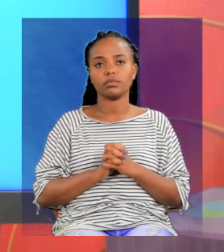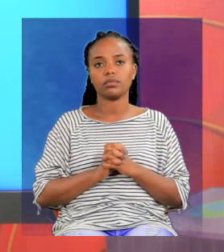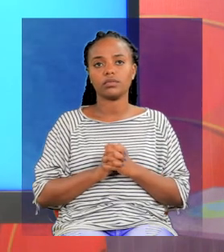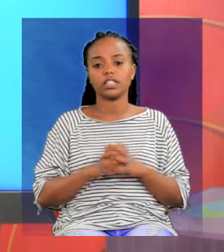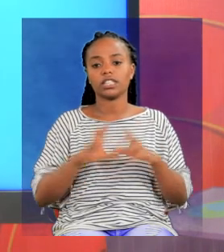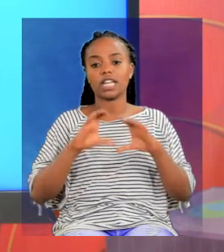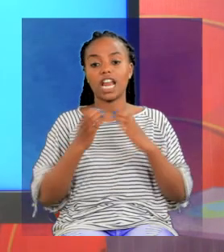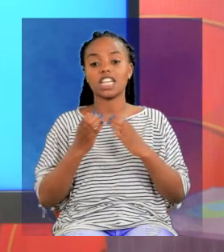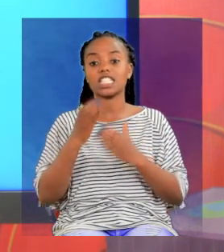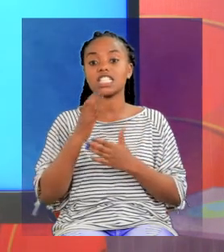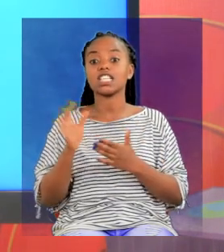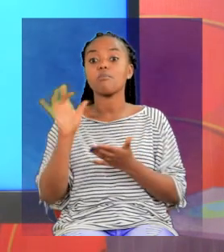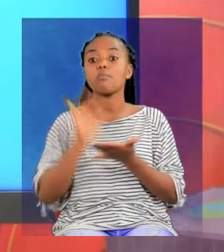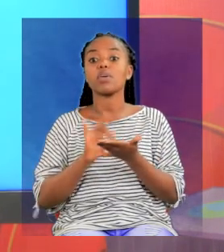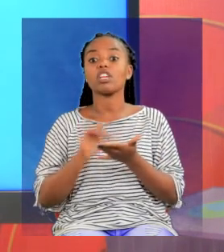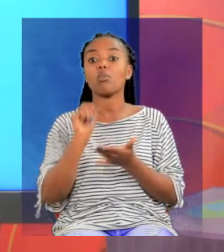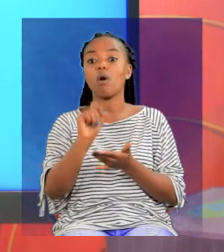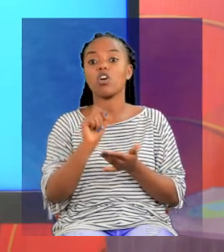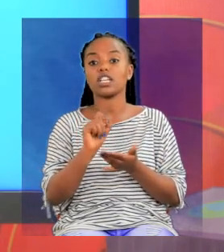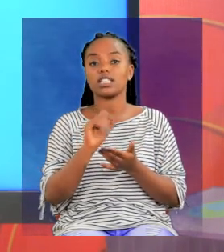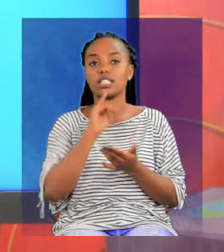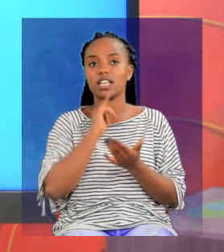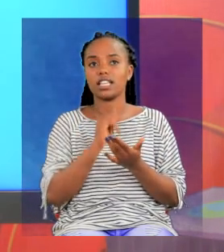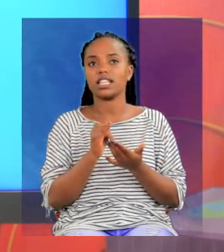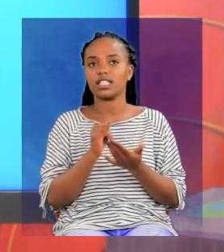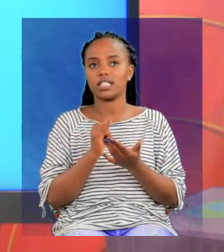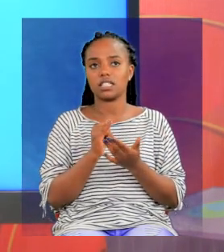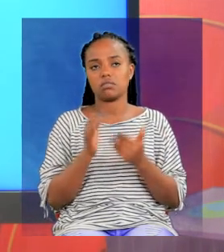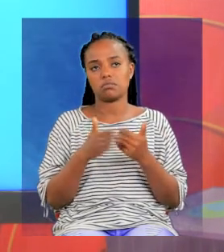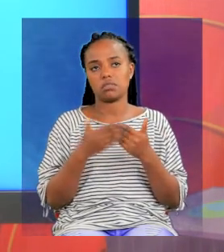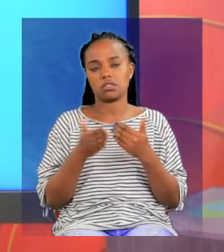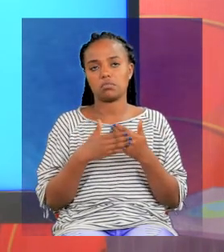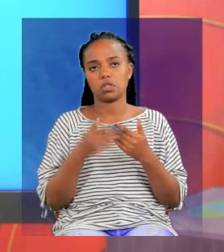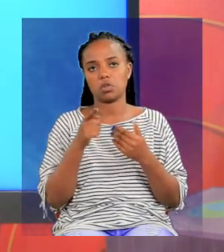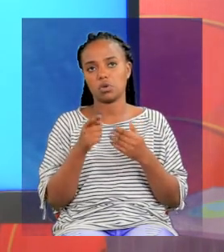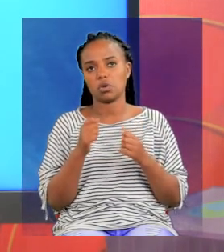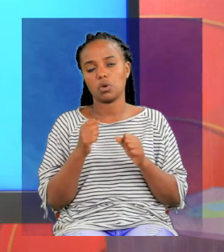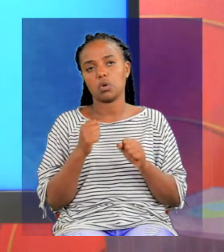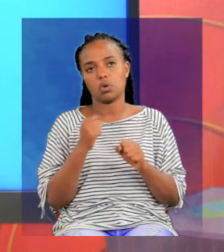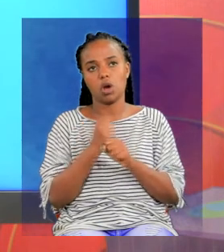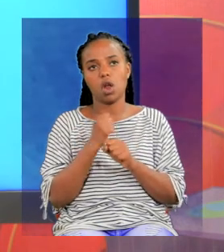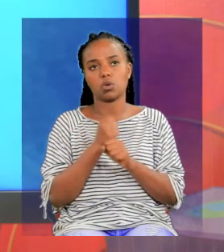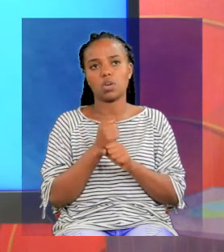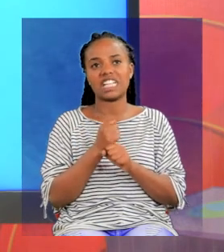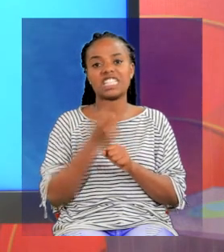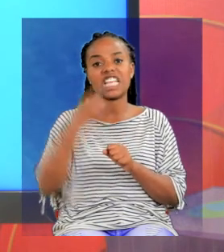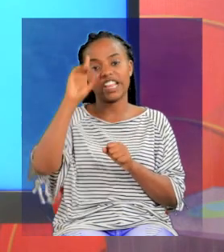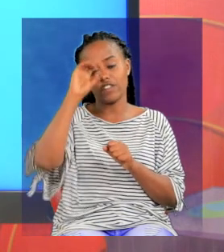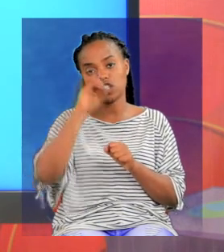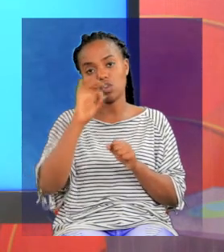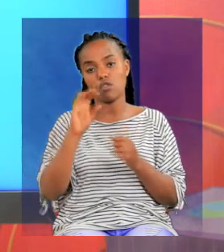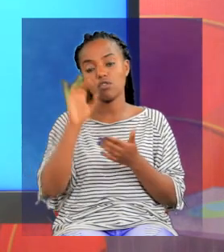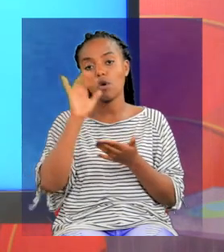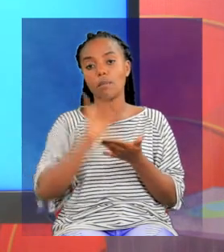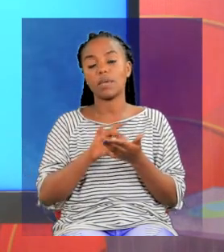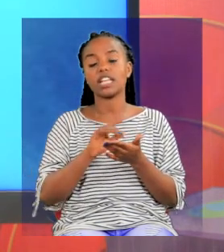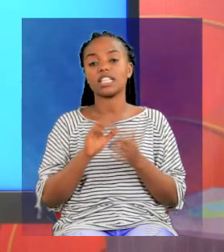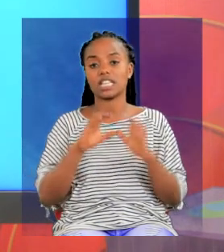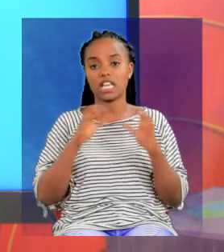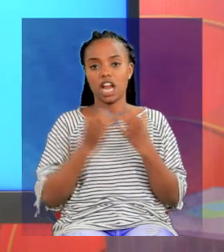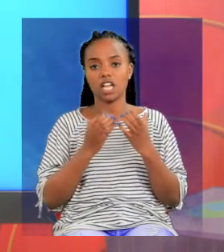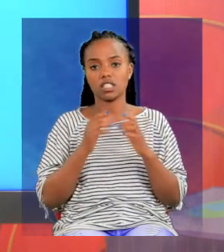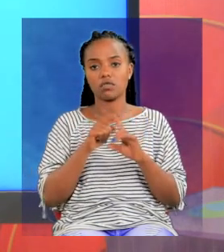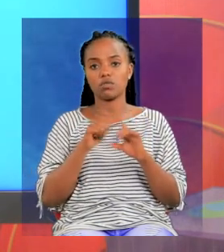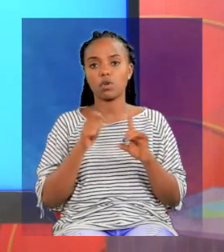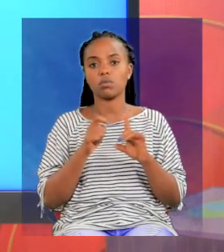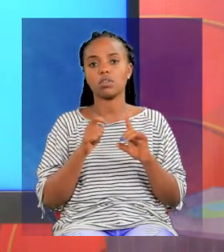the class midpoint of each class is just that you calculate the deviation of the class midpoint of each class from the mean,